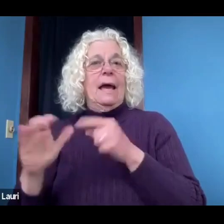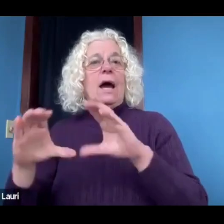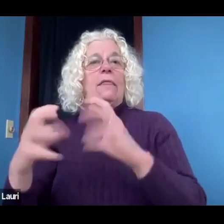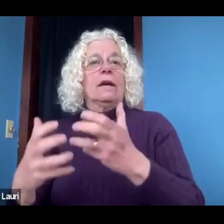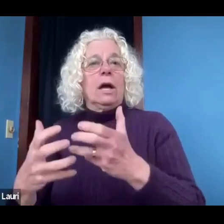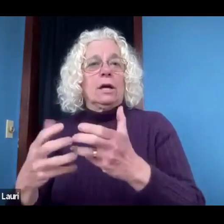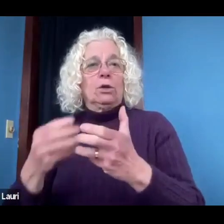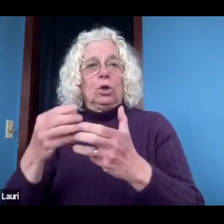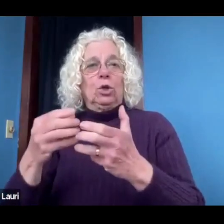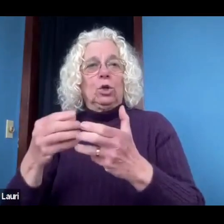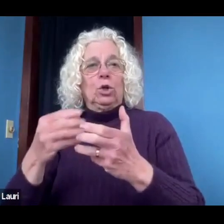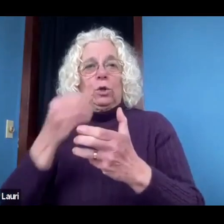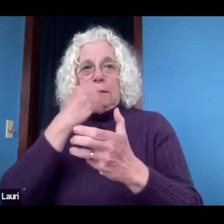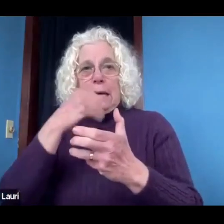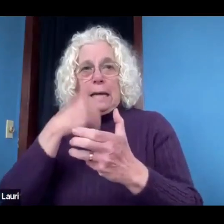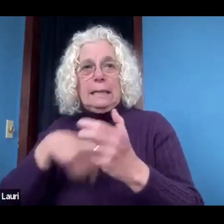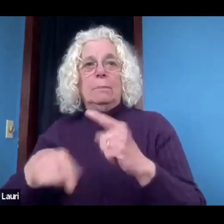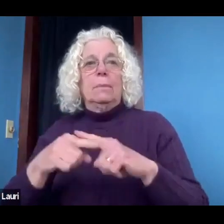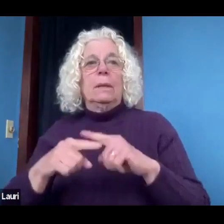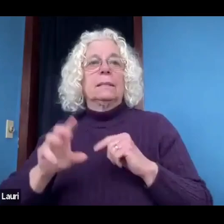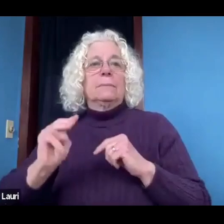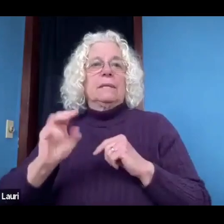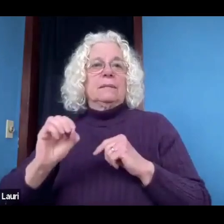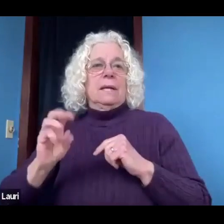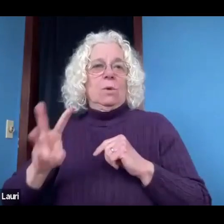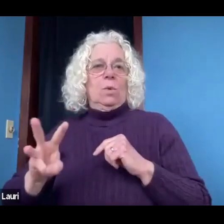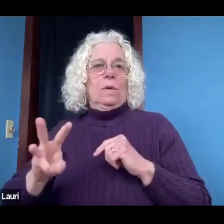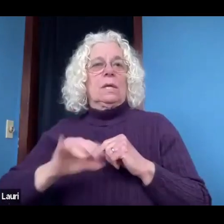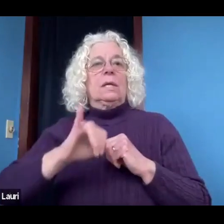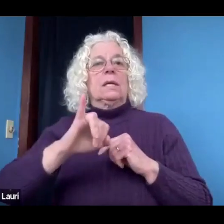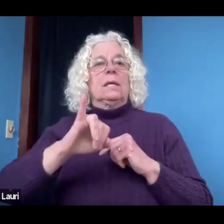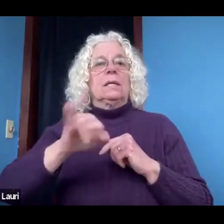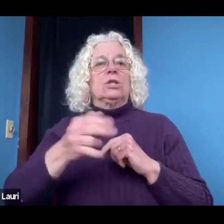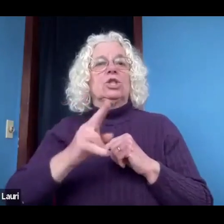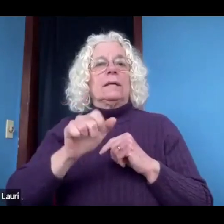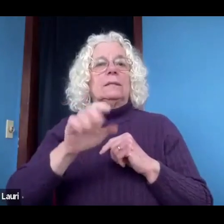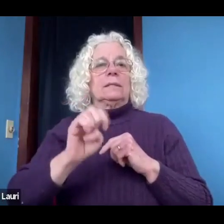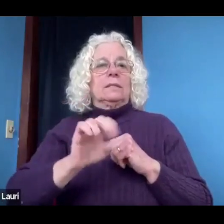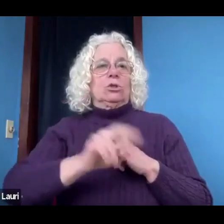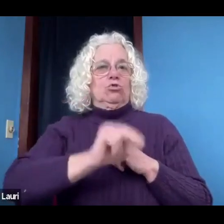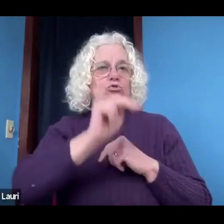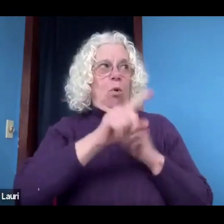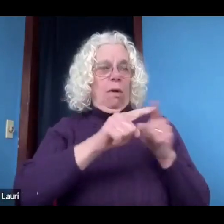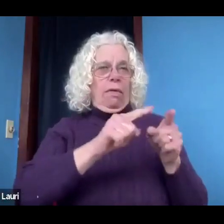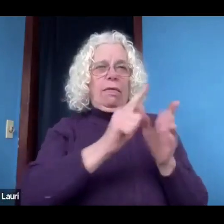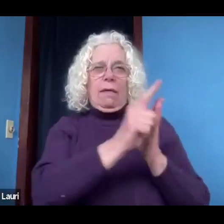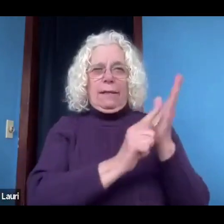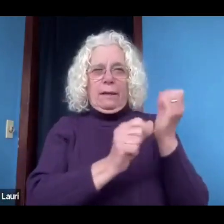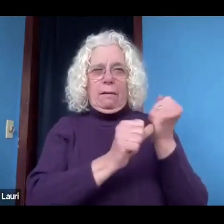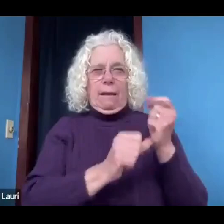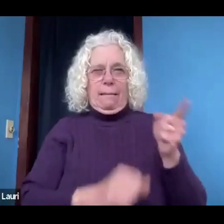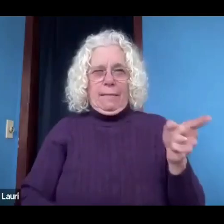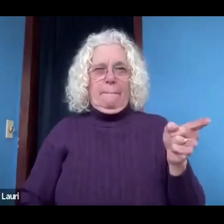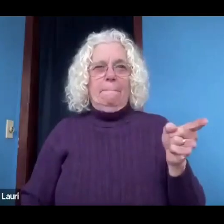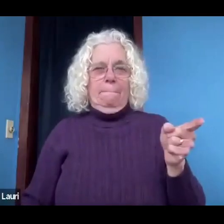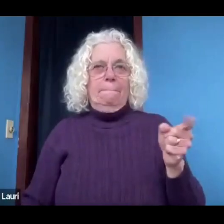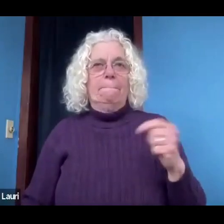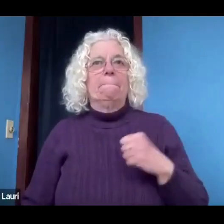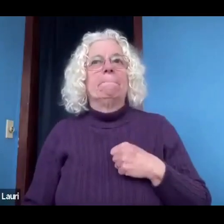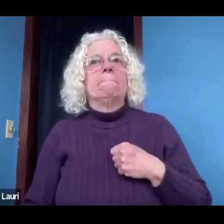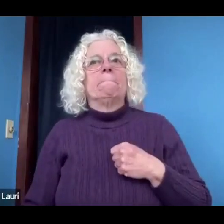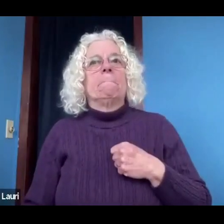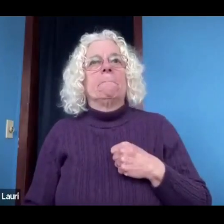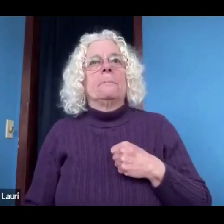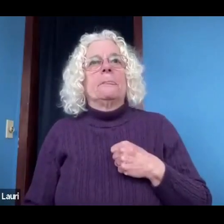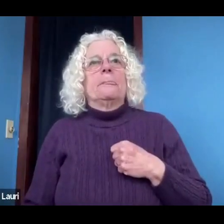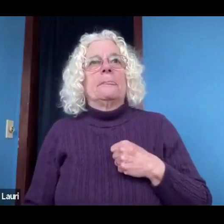dining and Meals on Wheels, Justice North, who provides services throughout the region in terms of legal